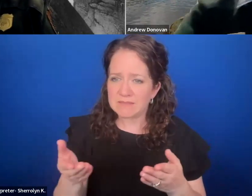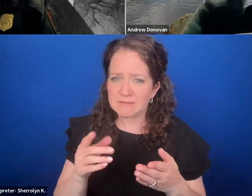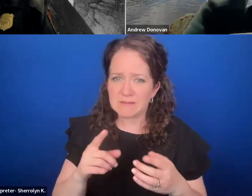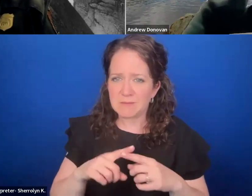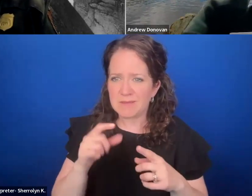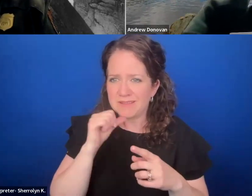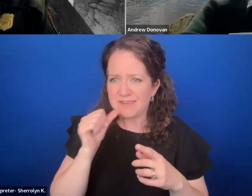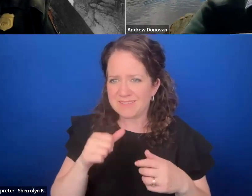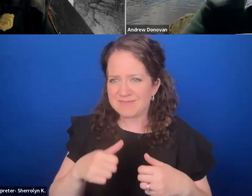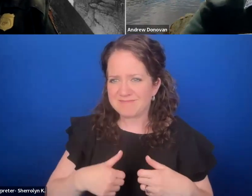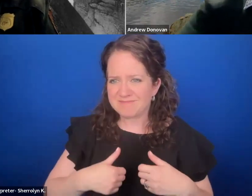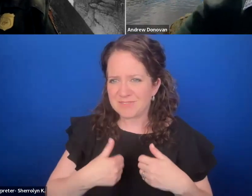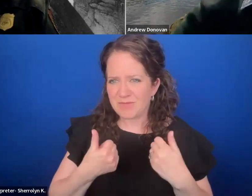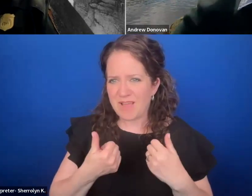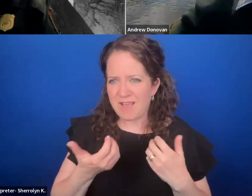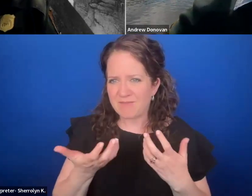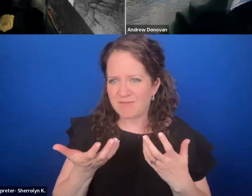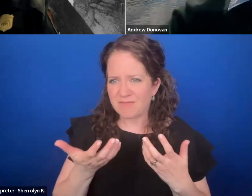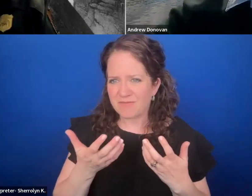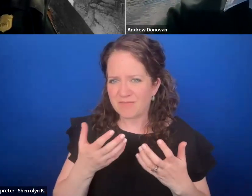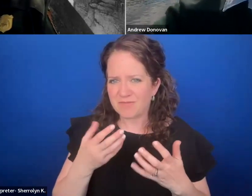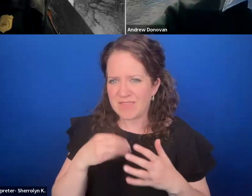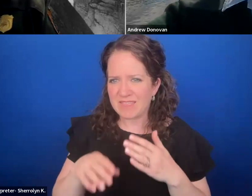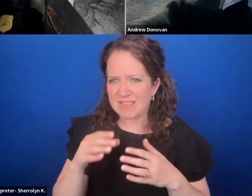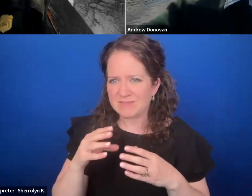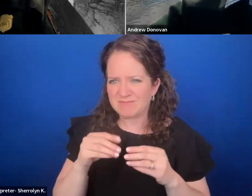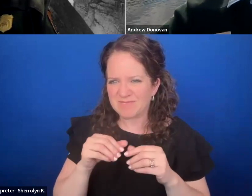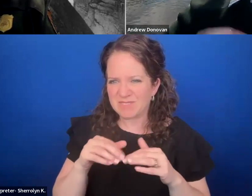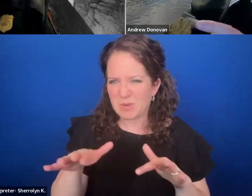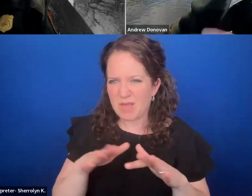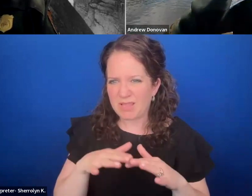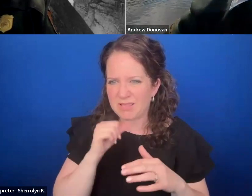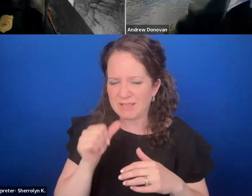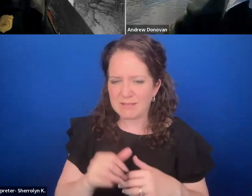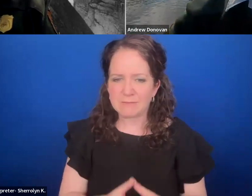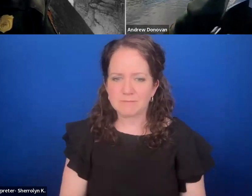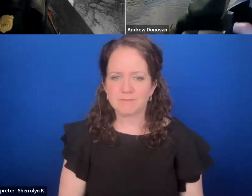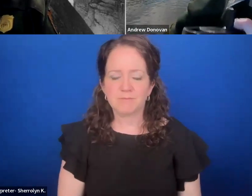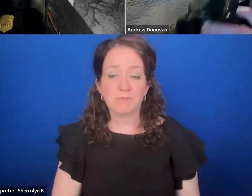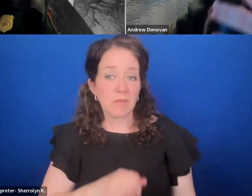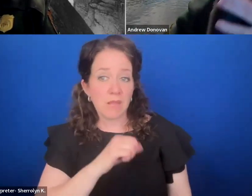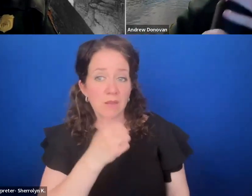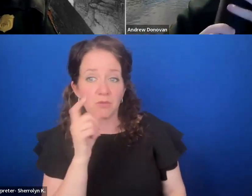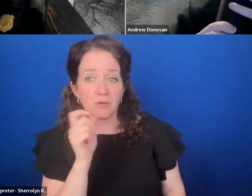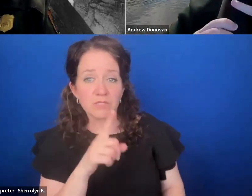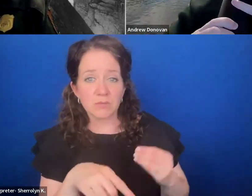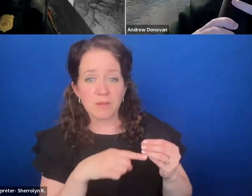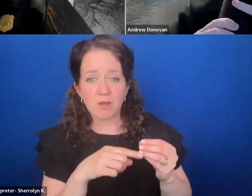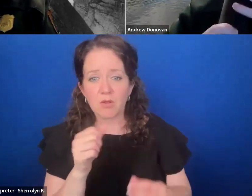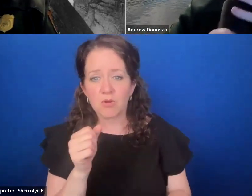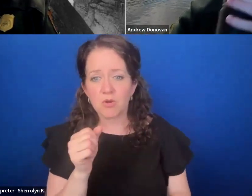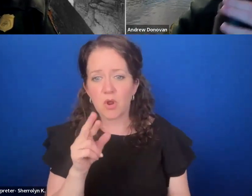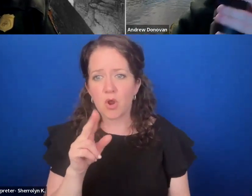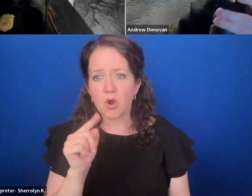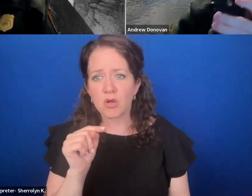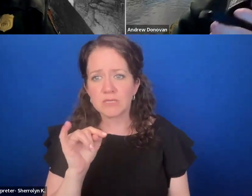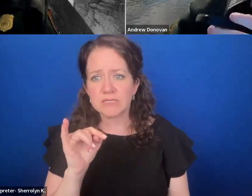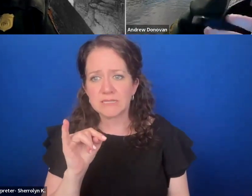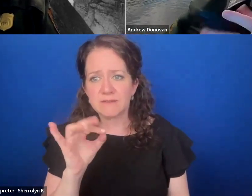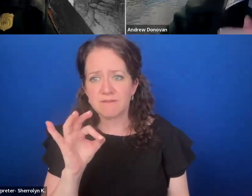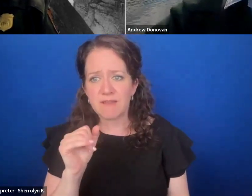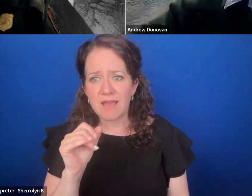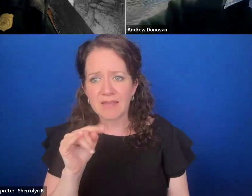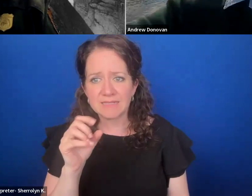soil. Had another question, which is about artifacts, and particularly with the Robbins